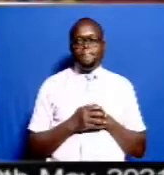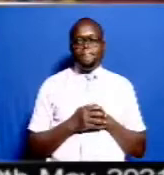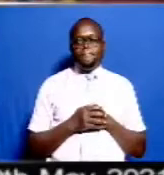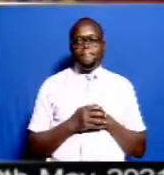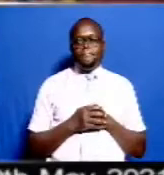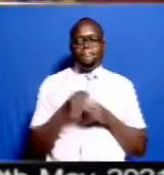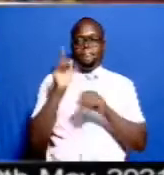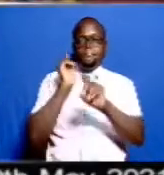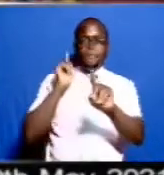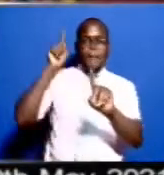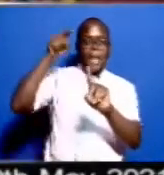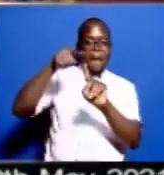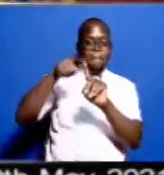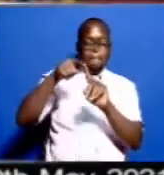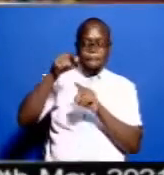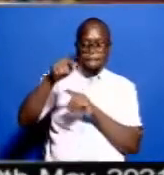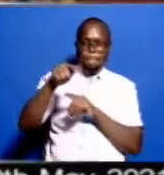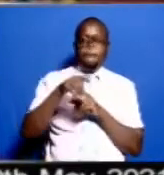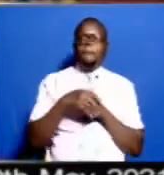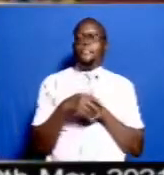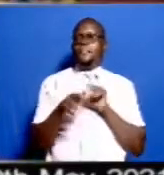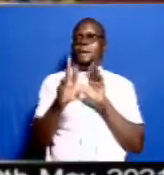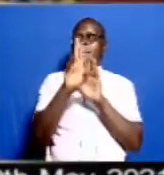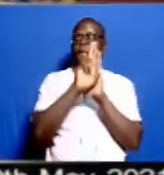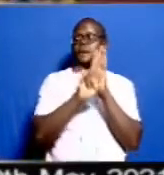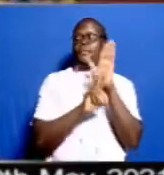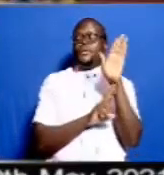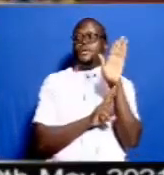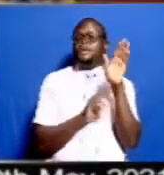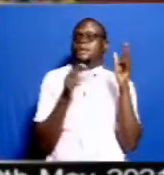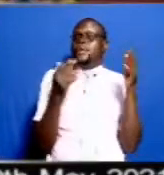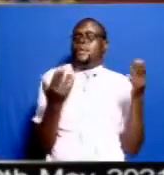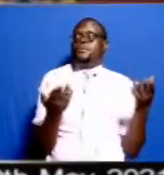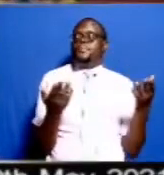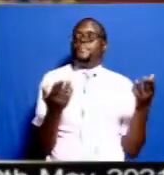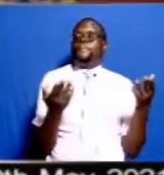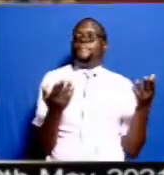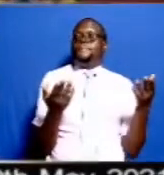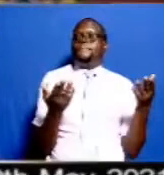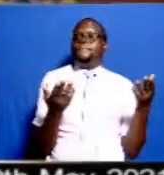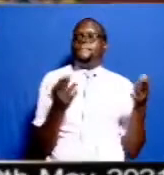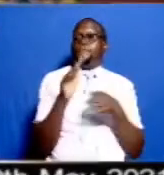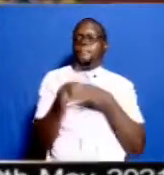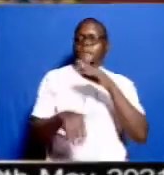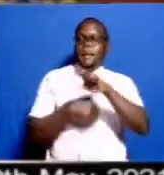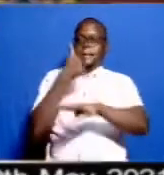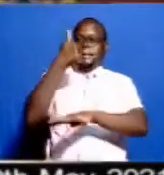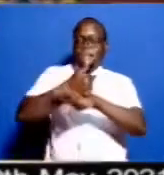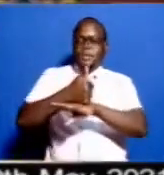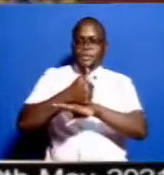the main purpose of this regulation, Honorable Speaker, is to establish